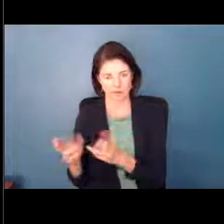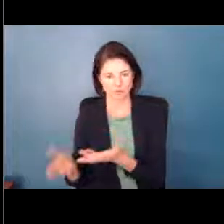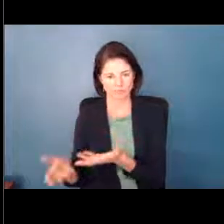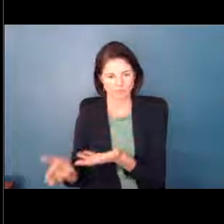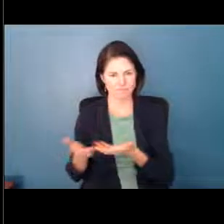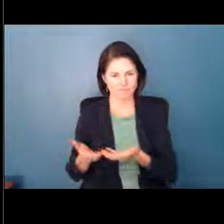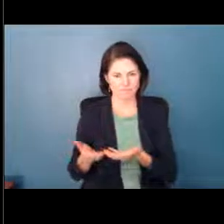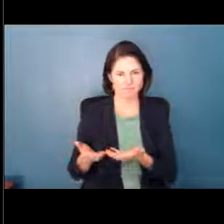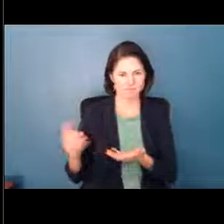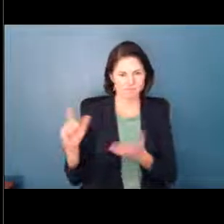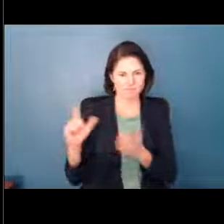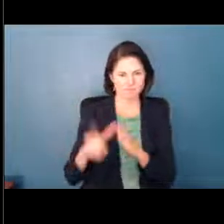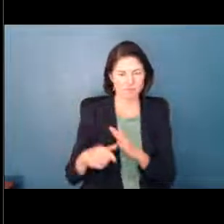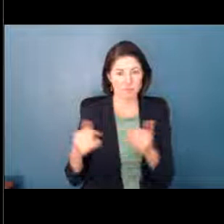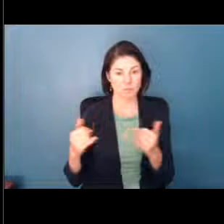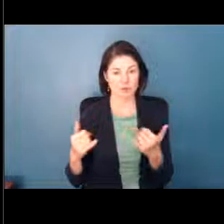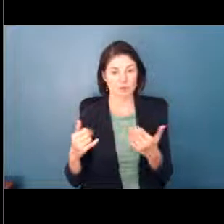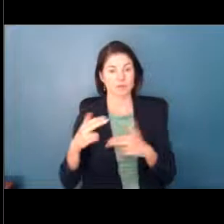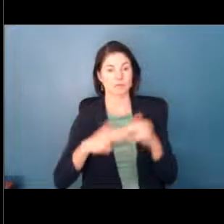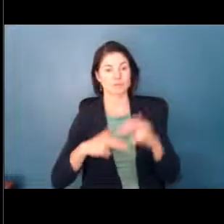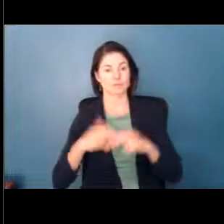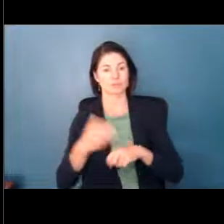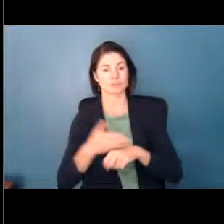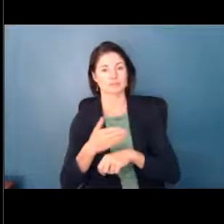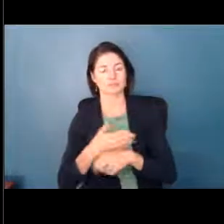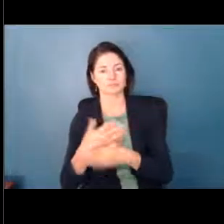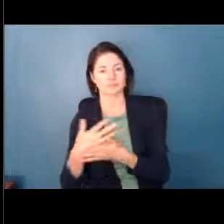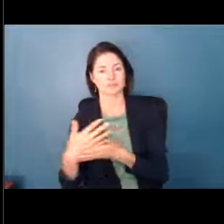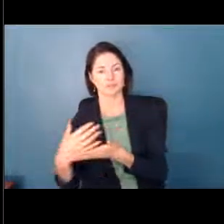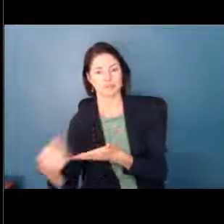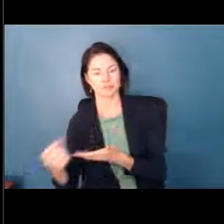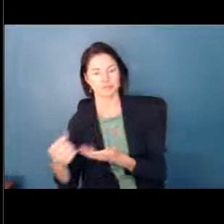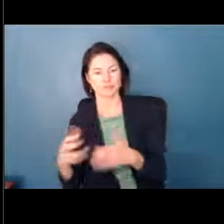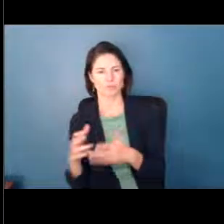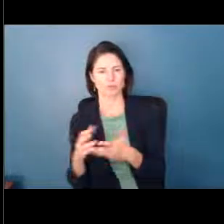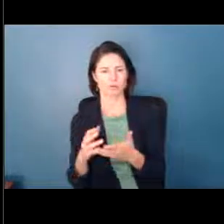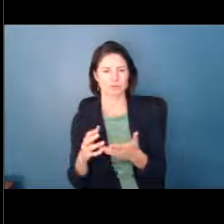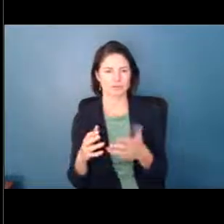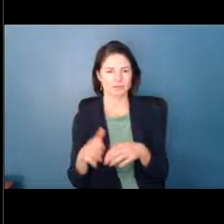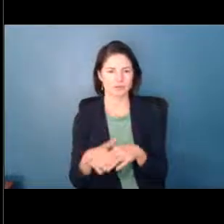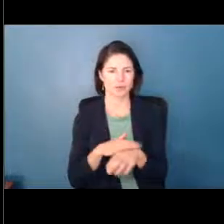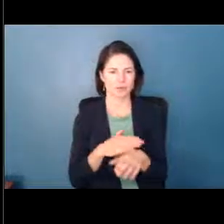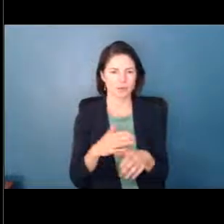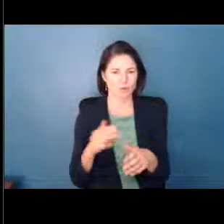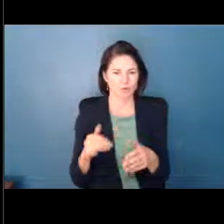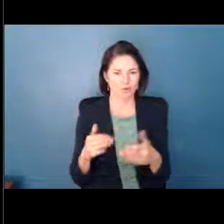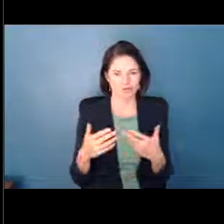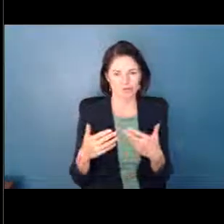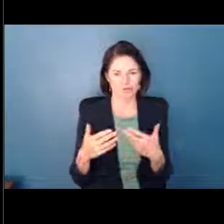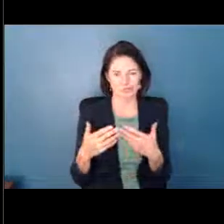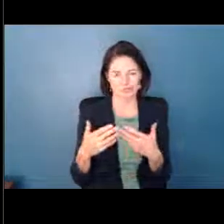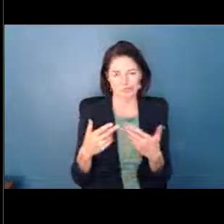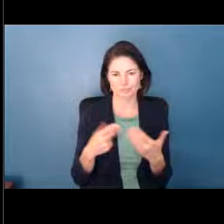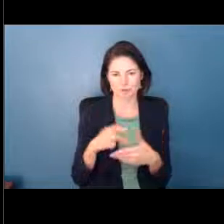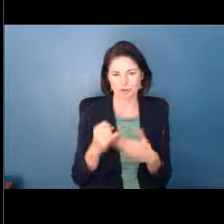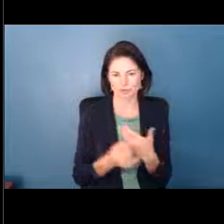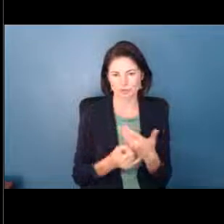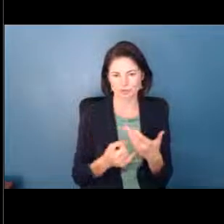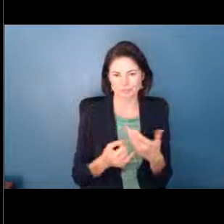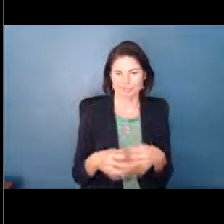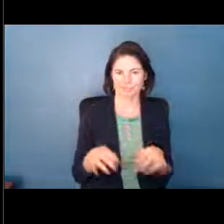construction and is running out of funding. Staff does not want to slow down progress on an important environmentally sensitive project providing an essential